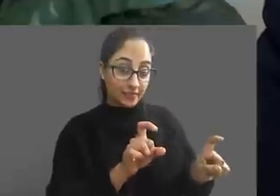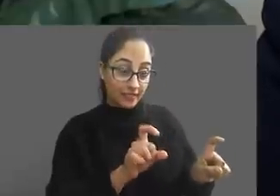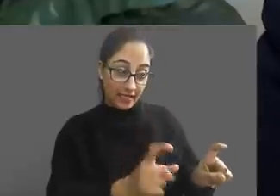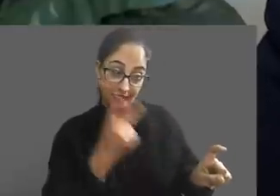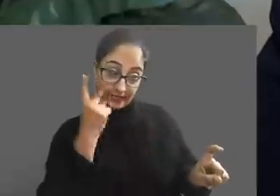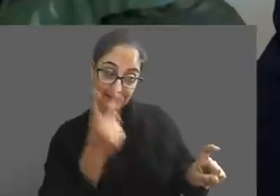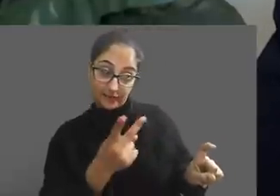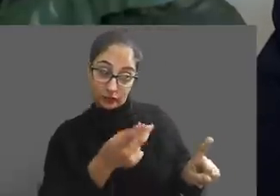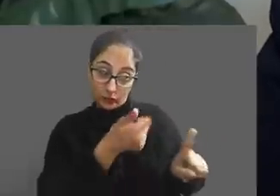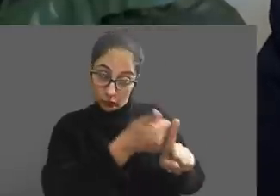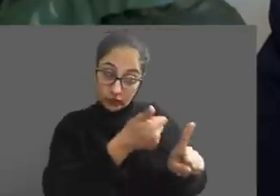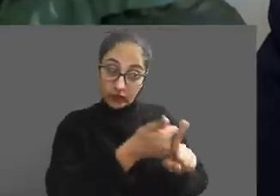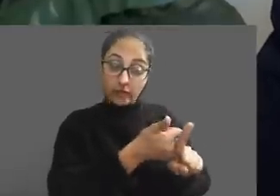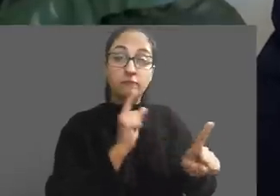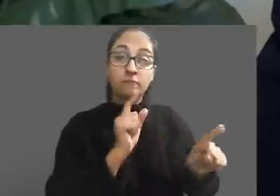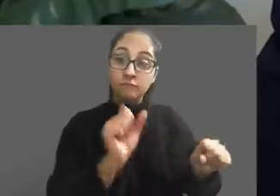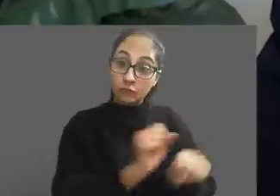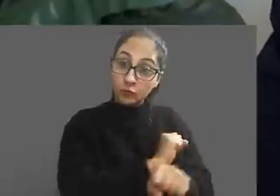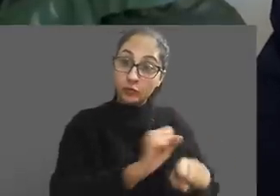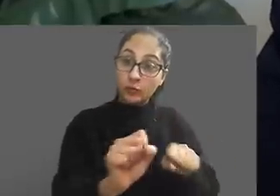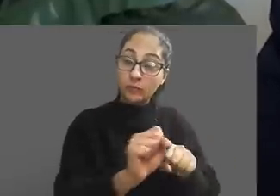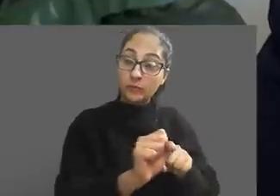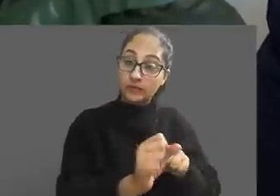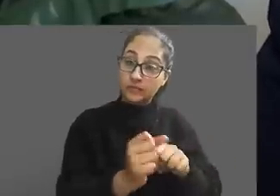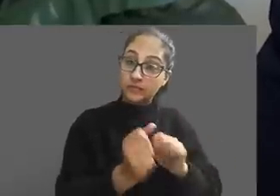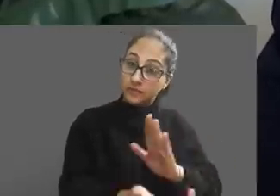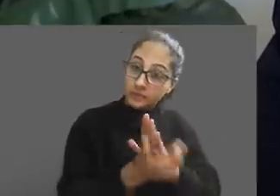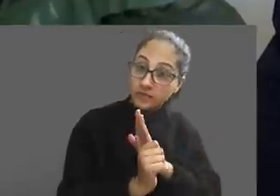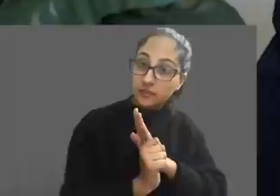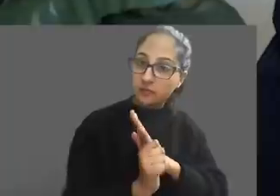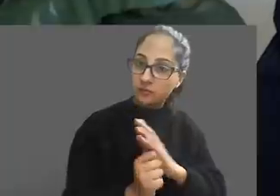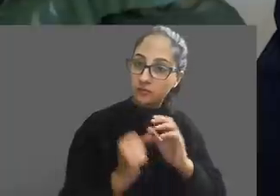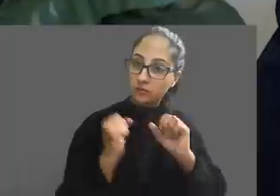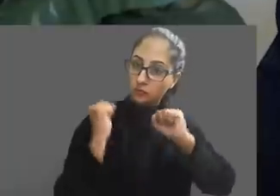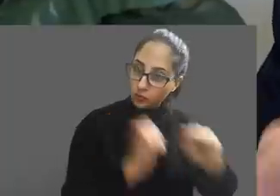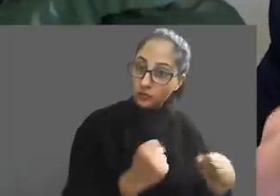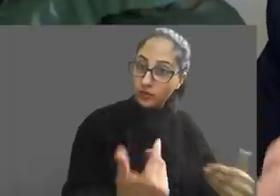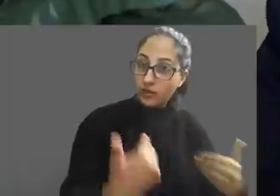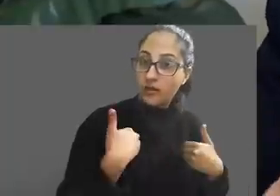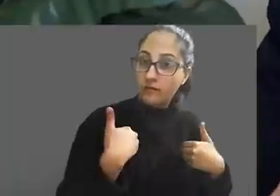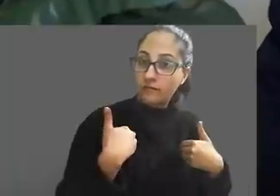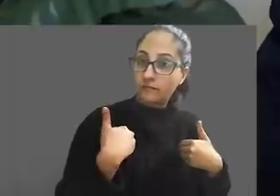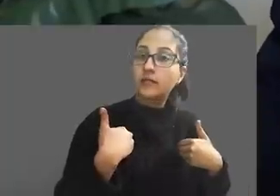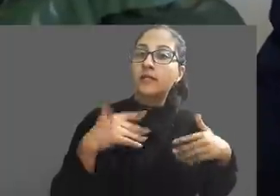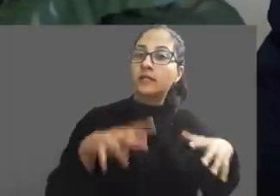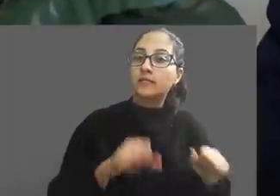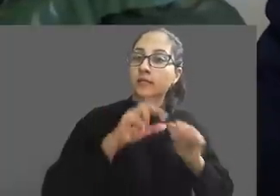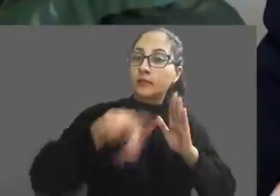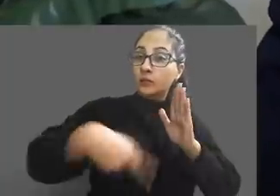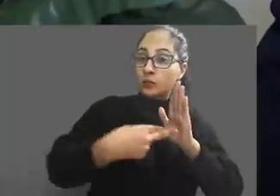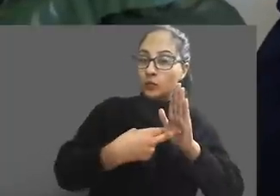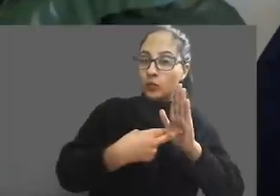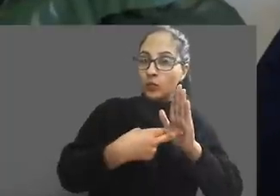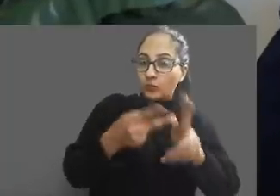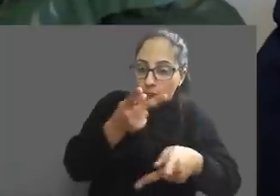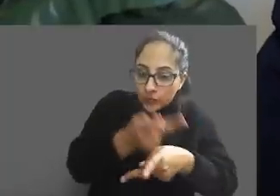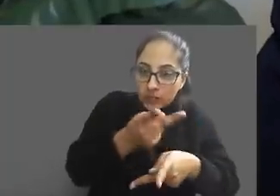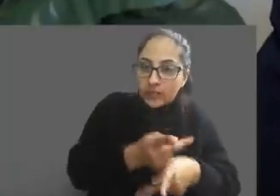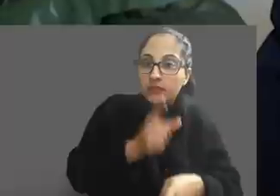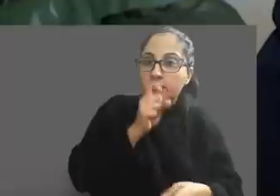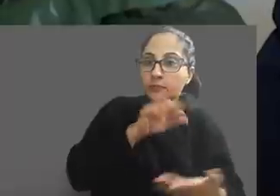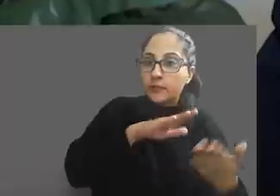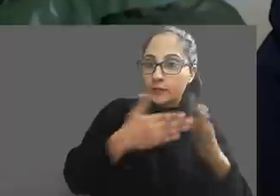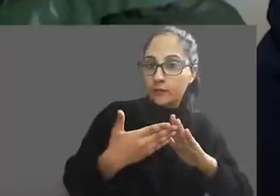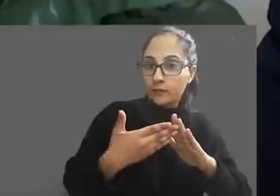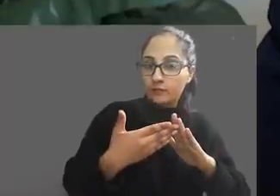The Imam lavishly praised Ismail's patience and explained, "I was testing you to see if you were the